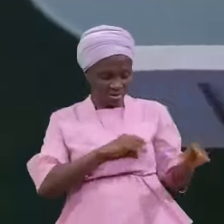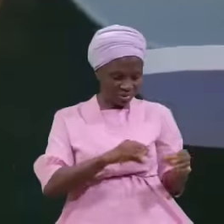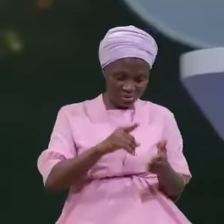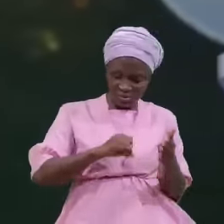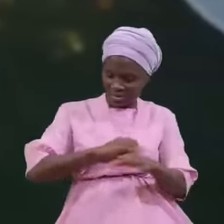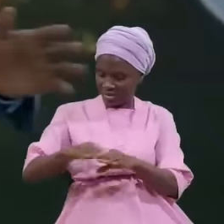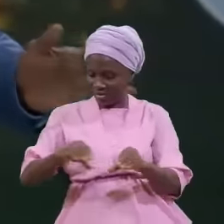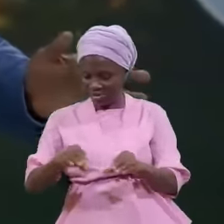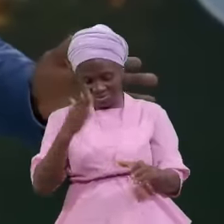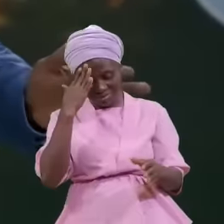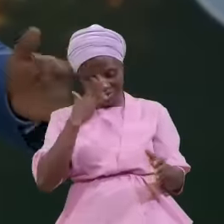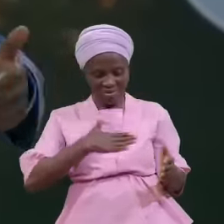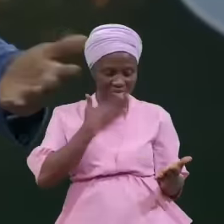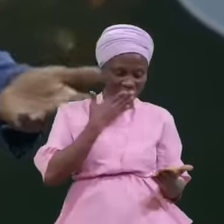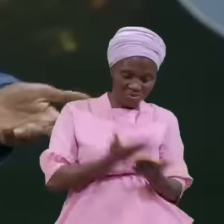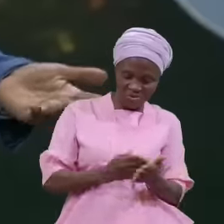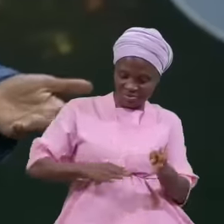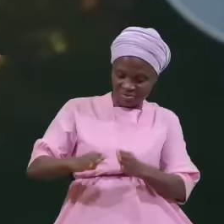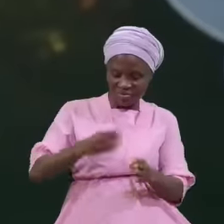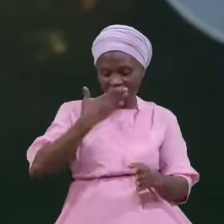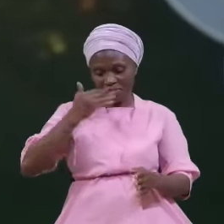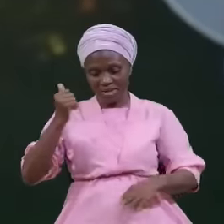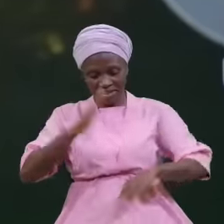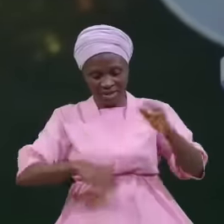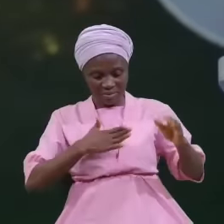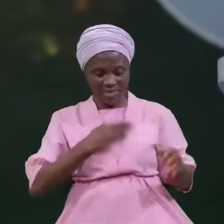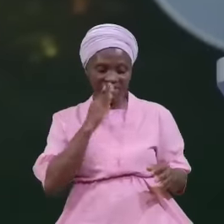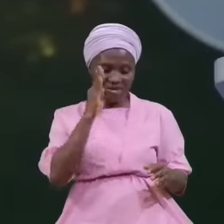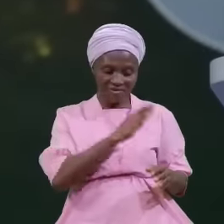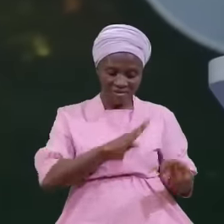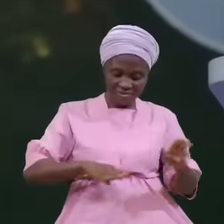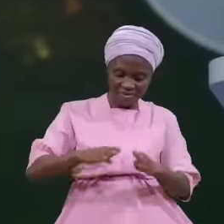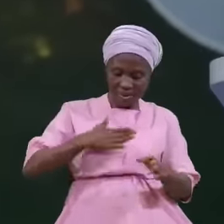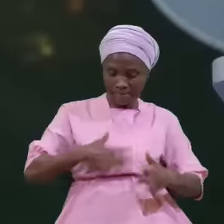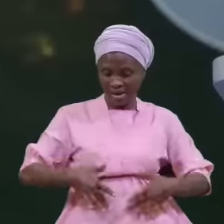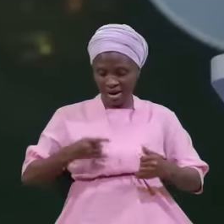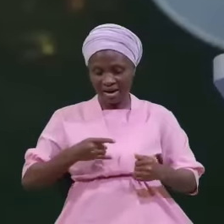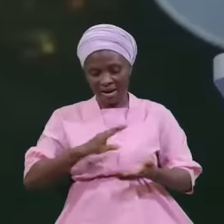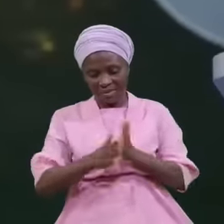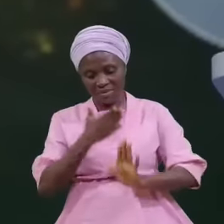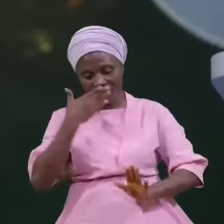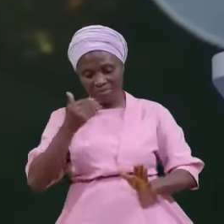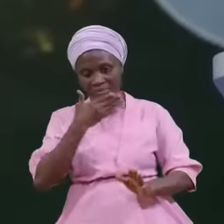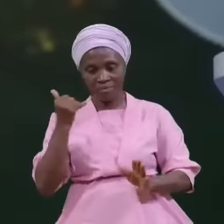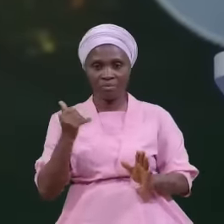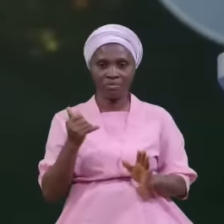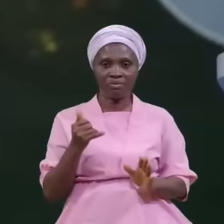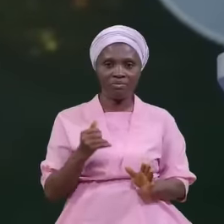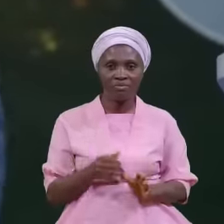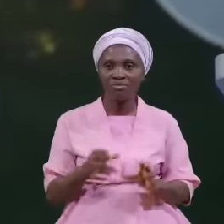good greater than my evil, my life getting better and better. No, you don't have faith. You don't believe